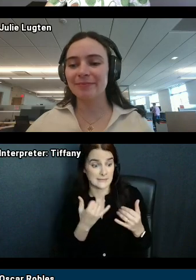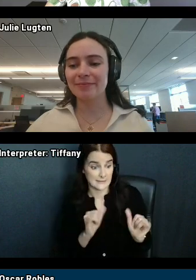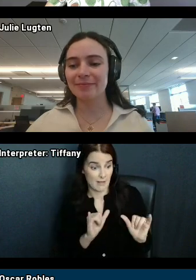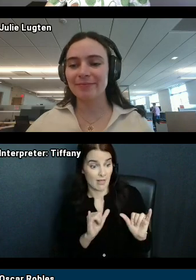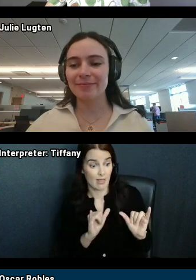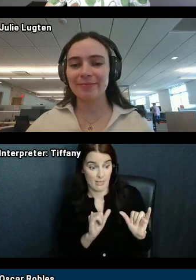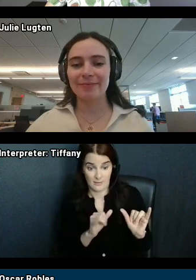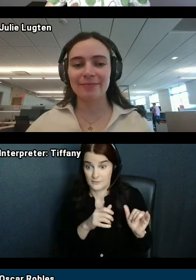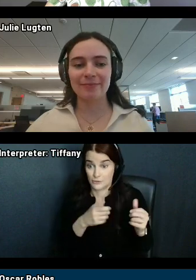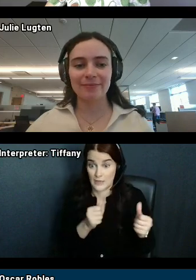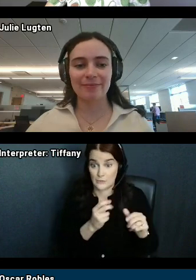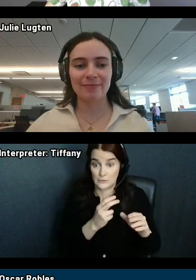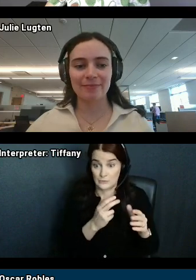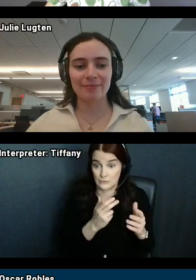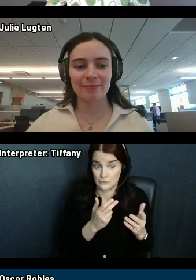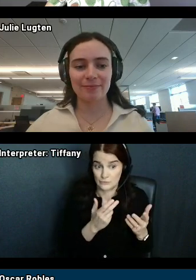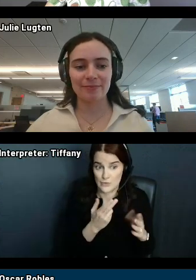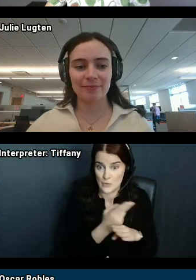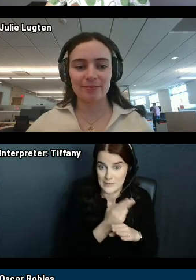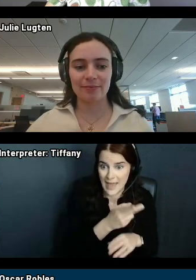used.